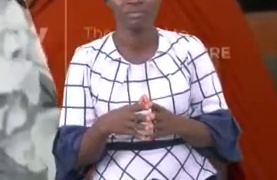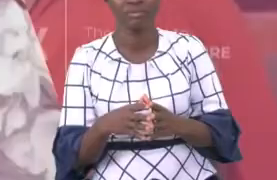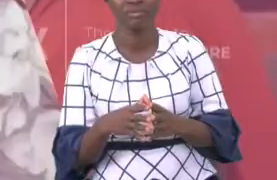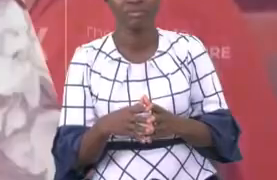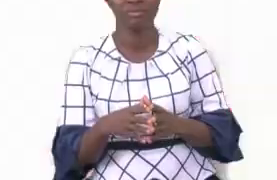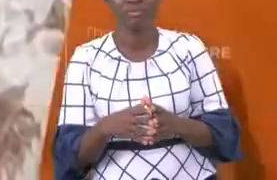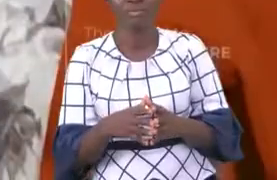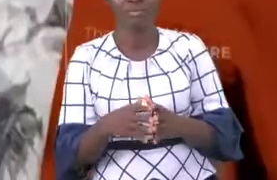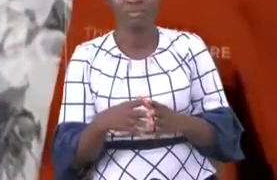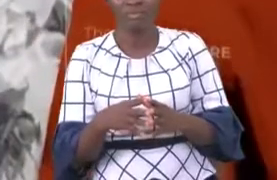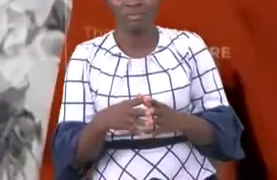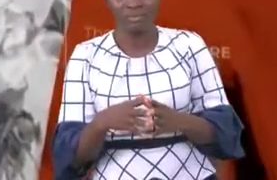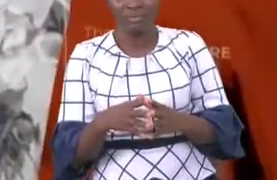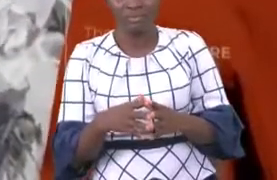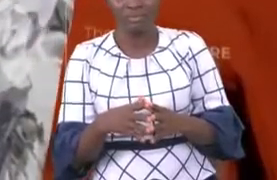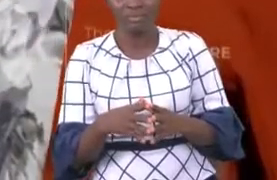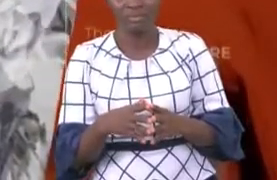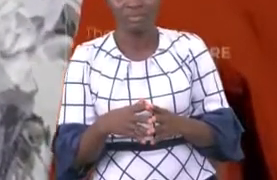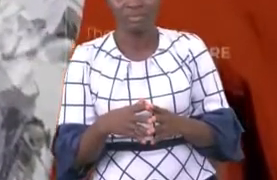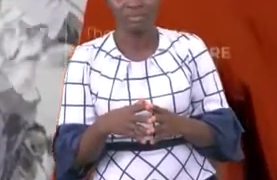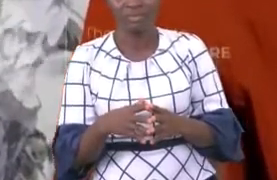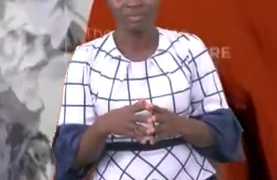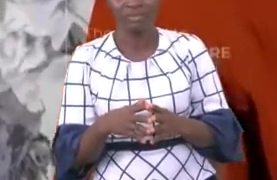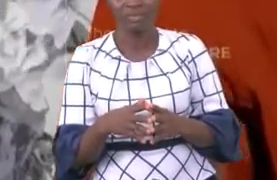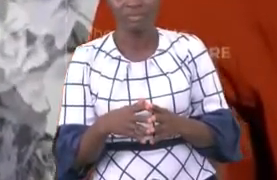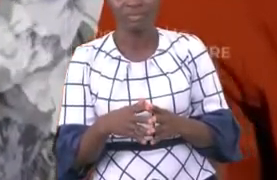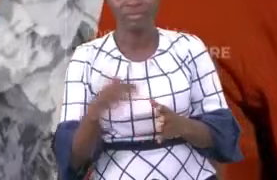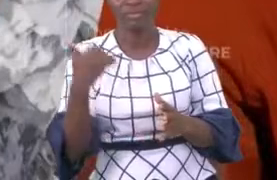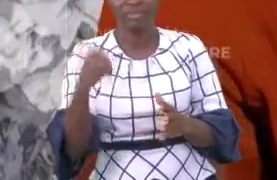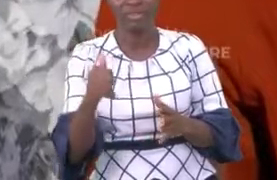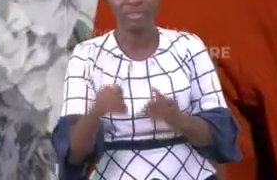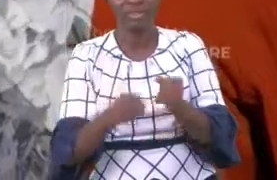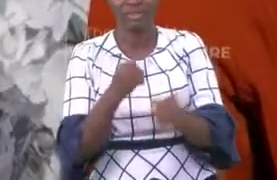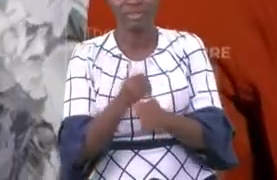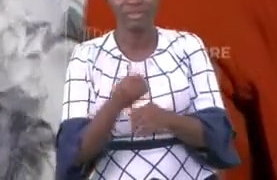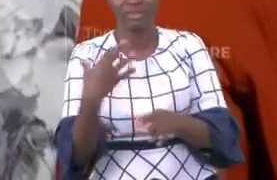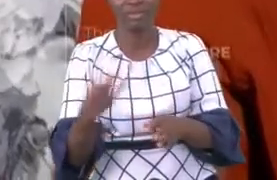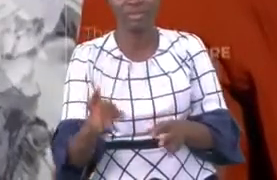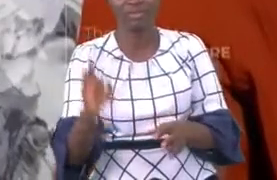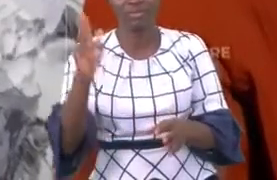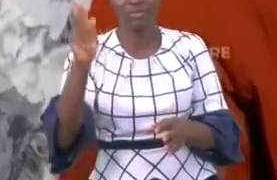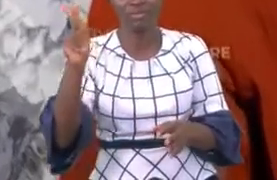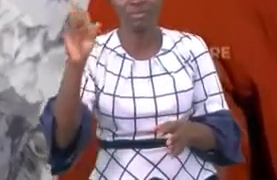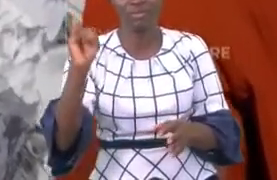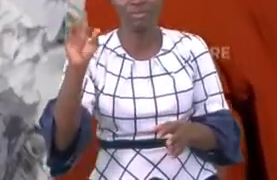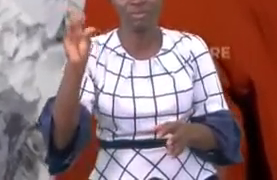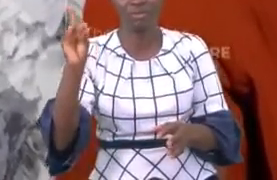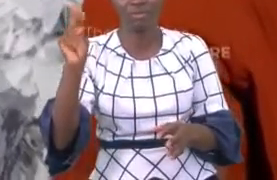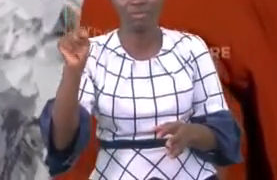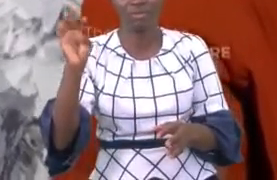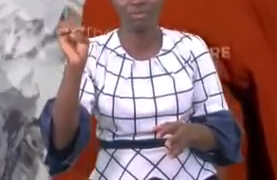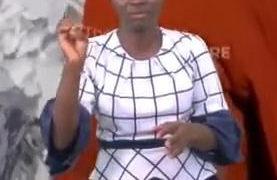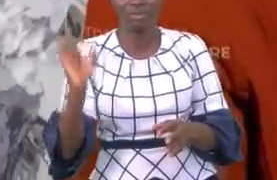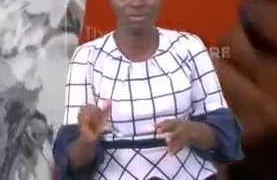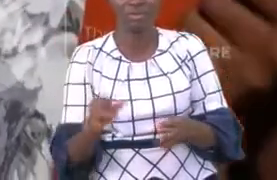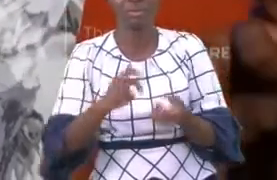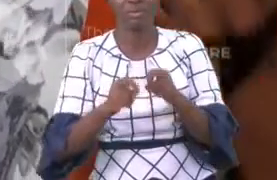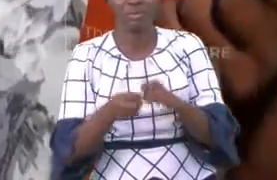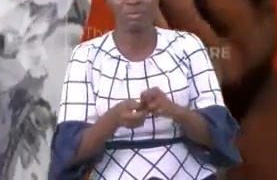of kidney problem. So I say that I don't have any hope again. That my